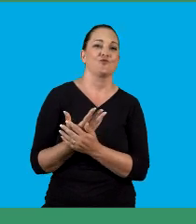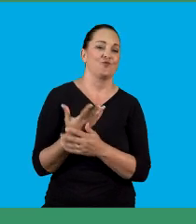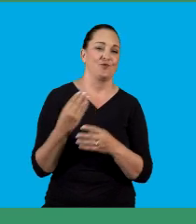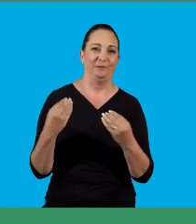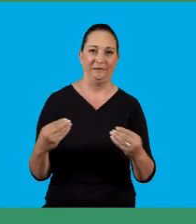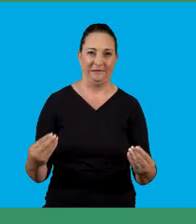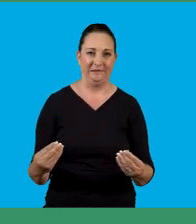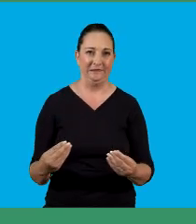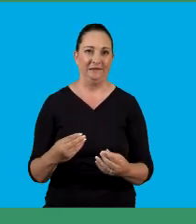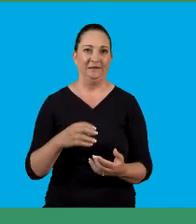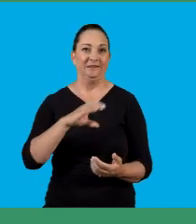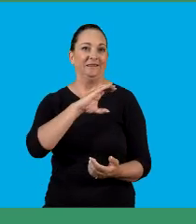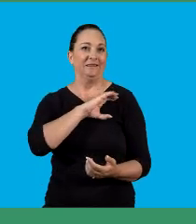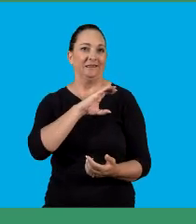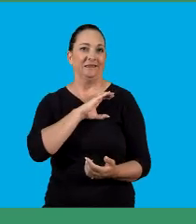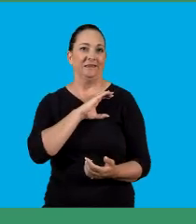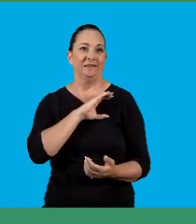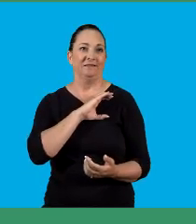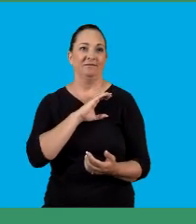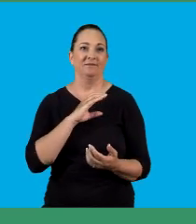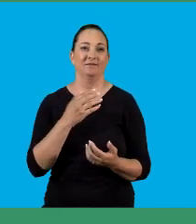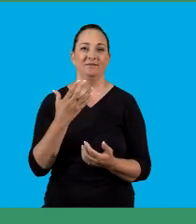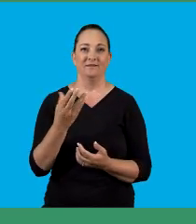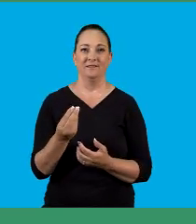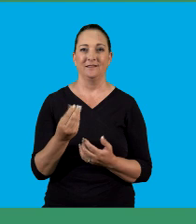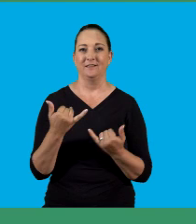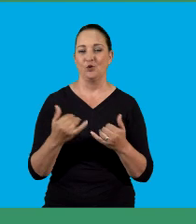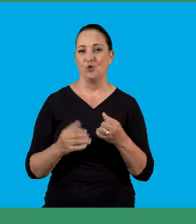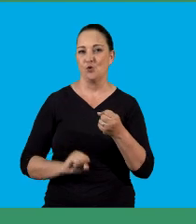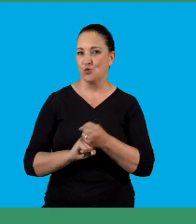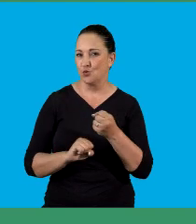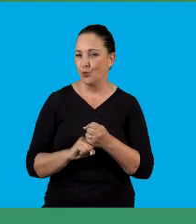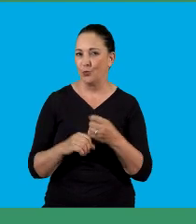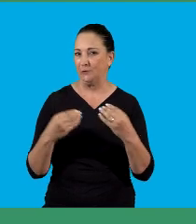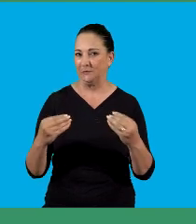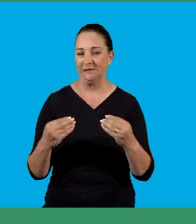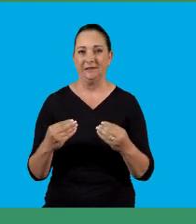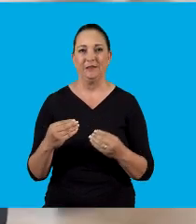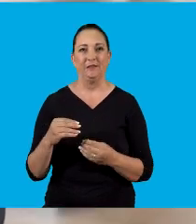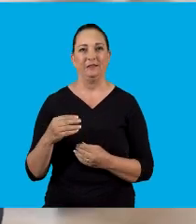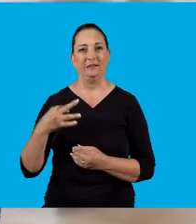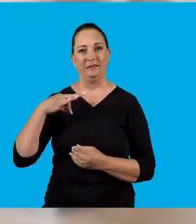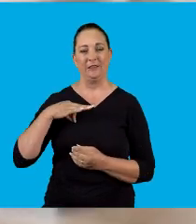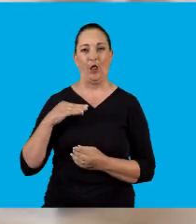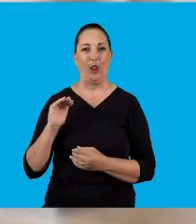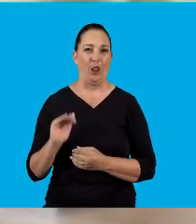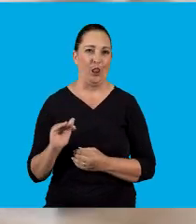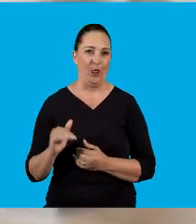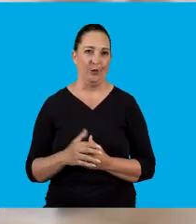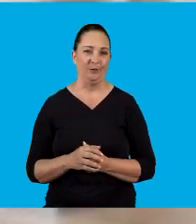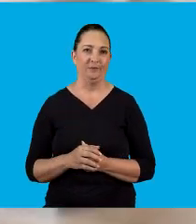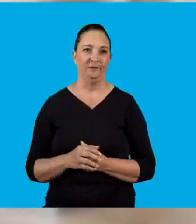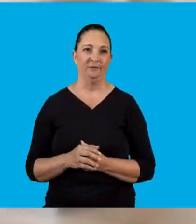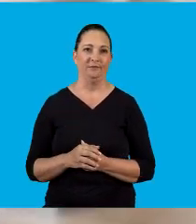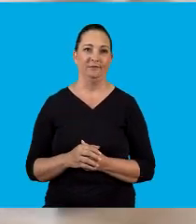prosper. So because customers are having limited means of supporting the business, which is low income, then it simply means that as a